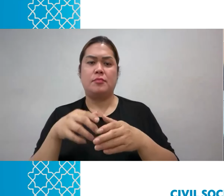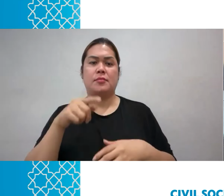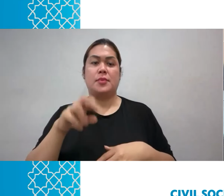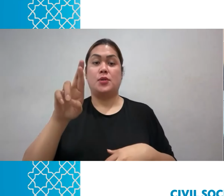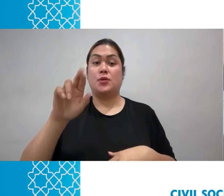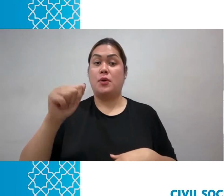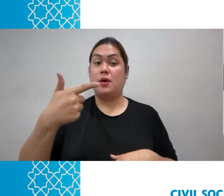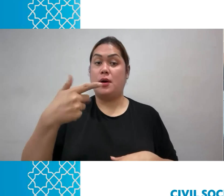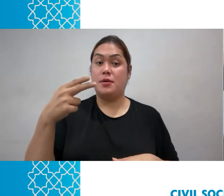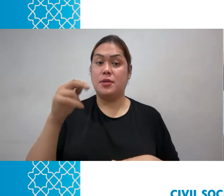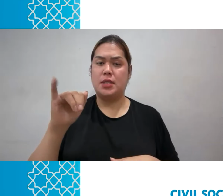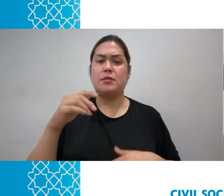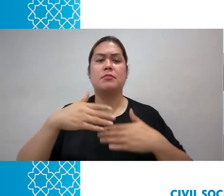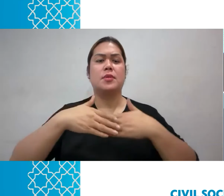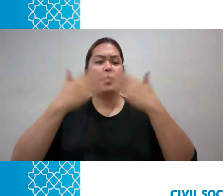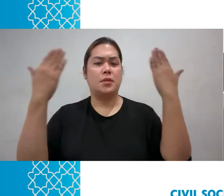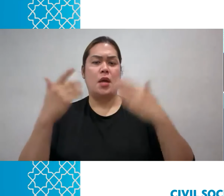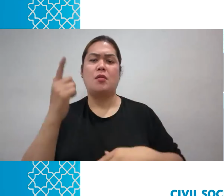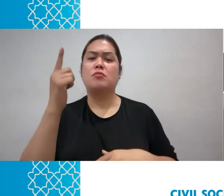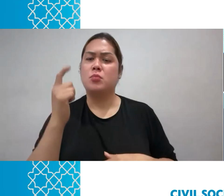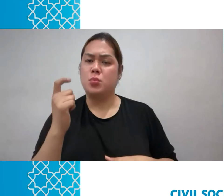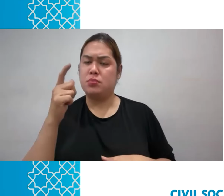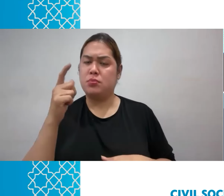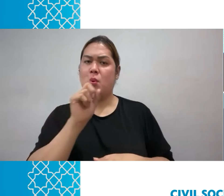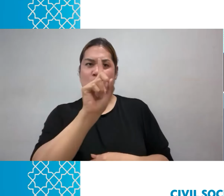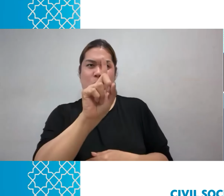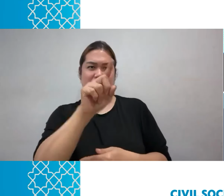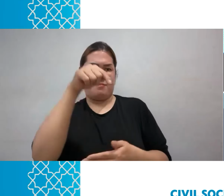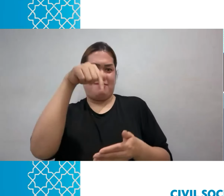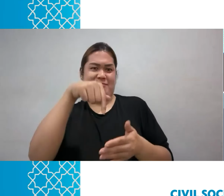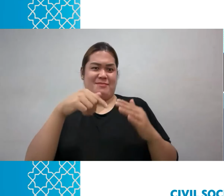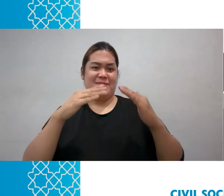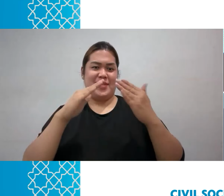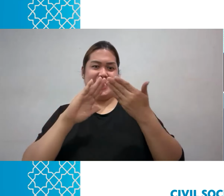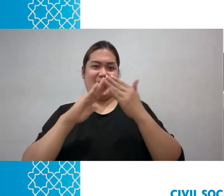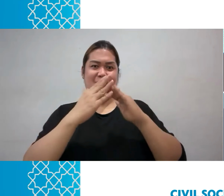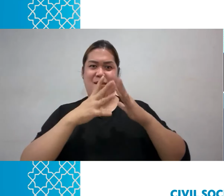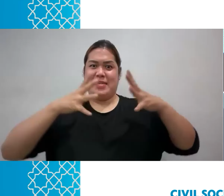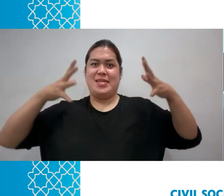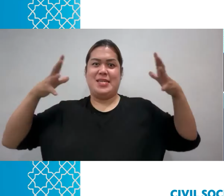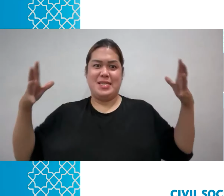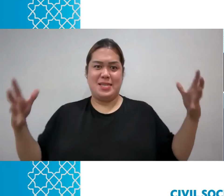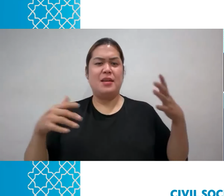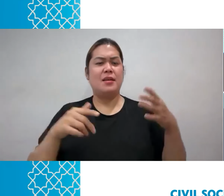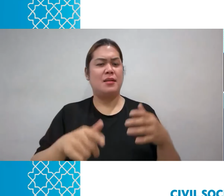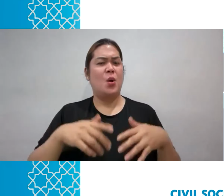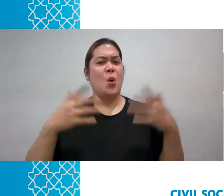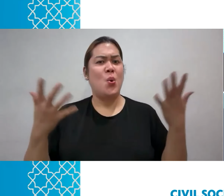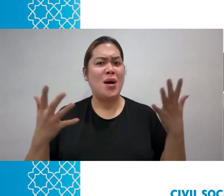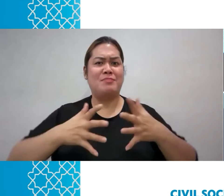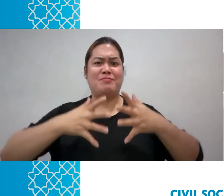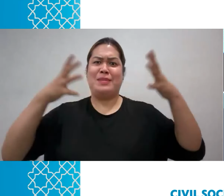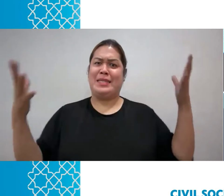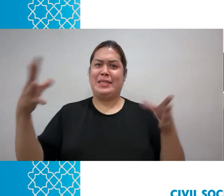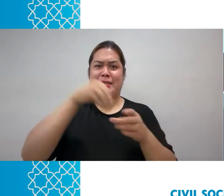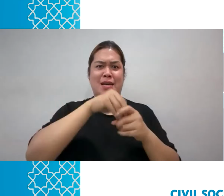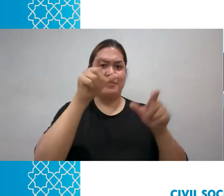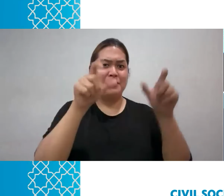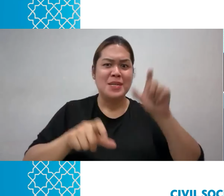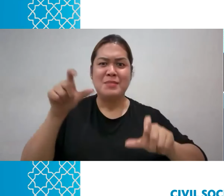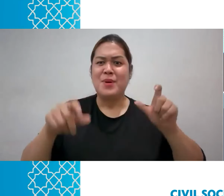city where a large participation was young people, mostly 60% of them. And then it was expanded